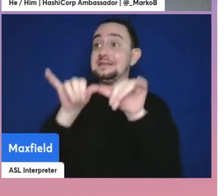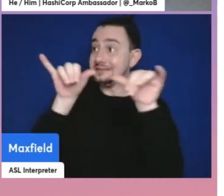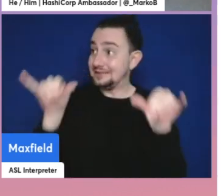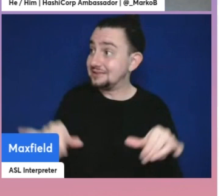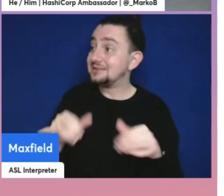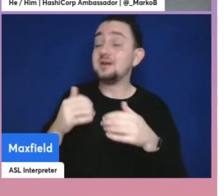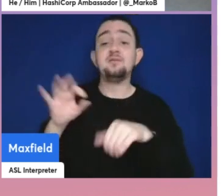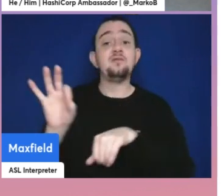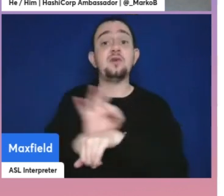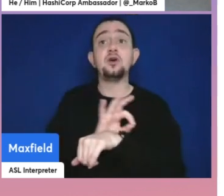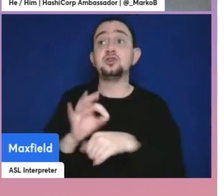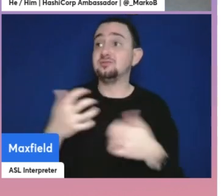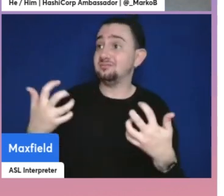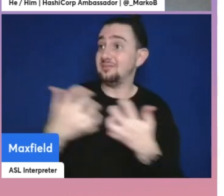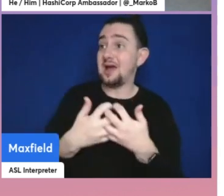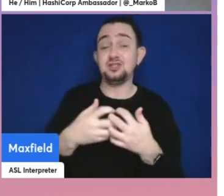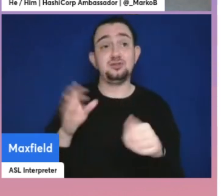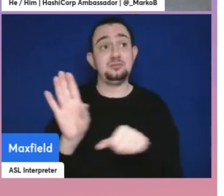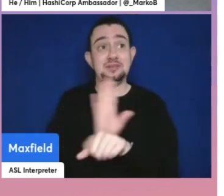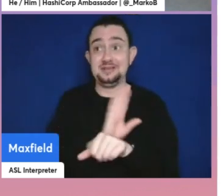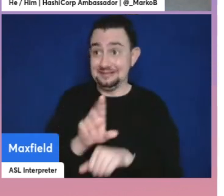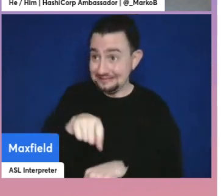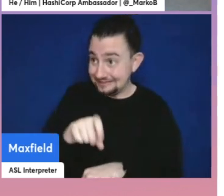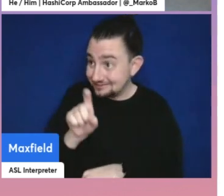should be doing from the business perspective?